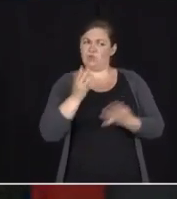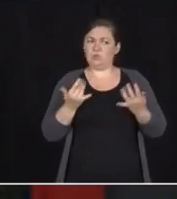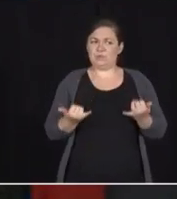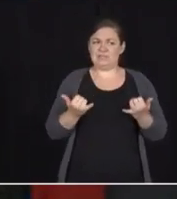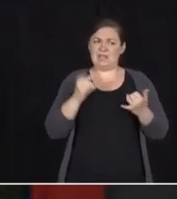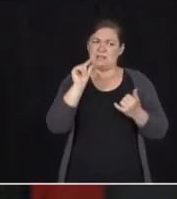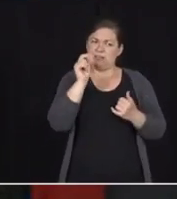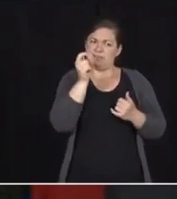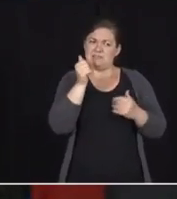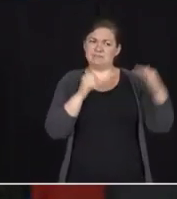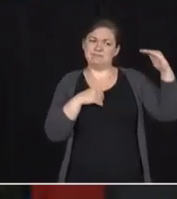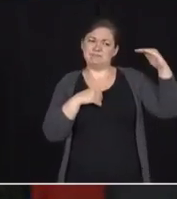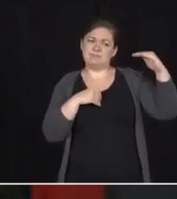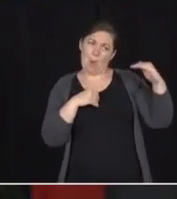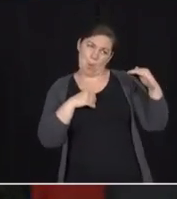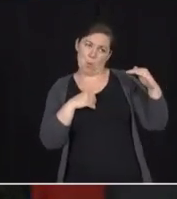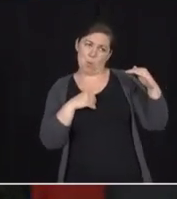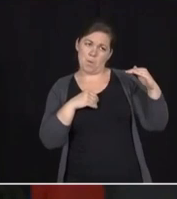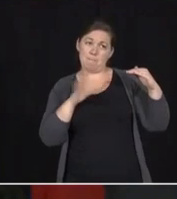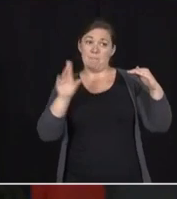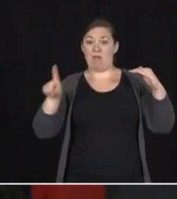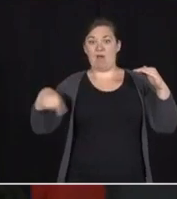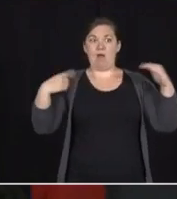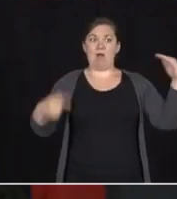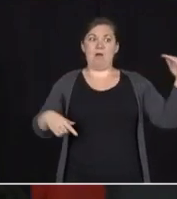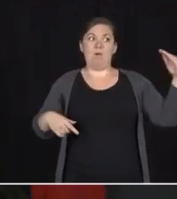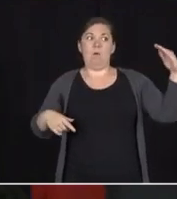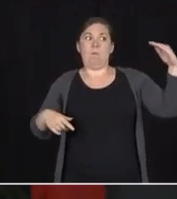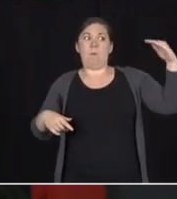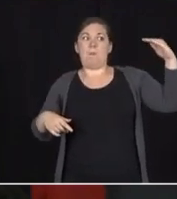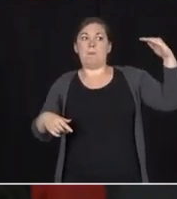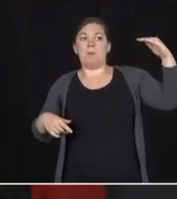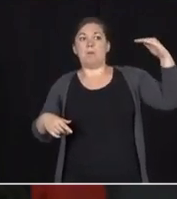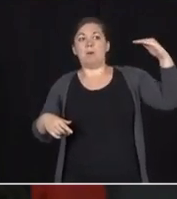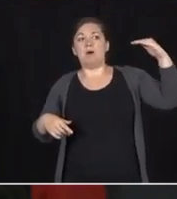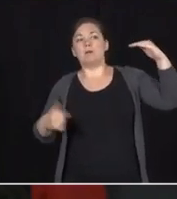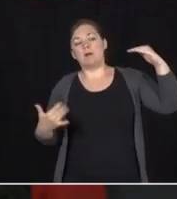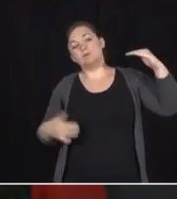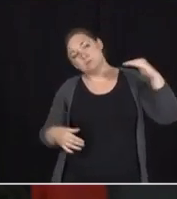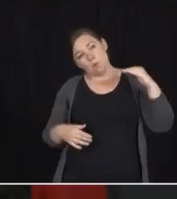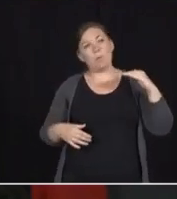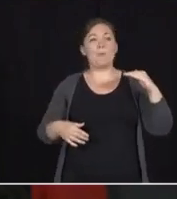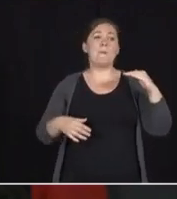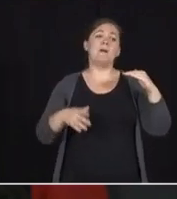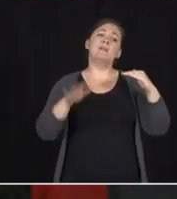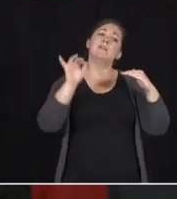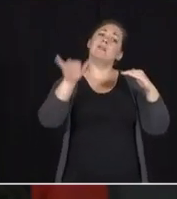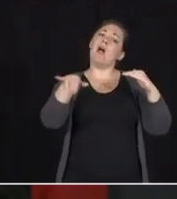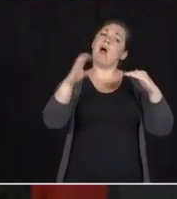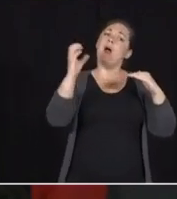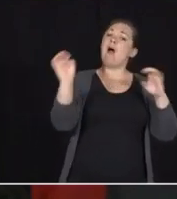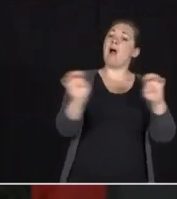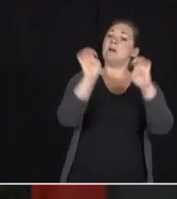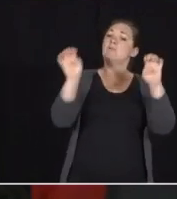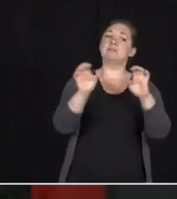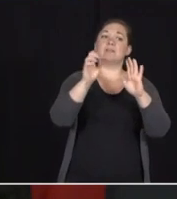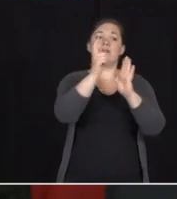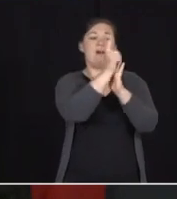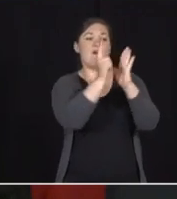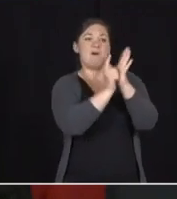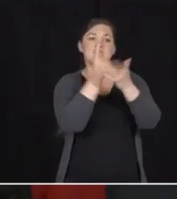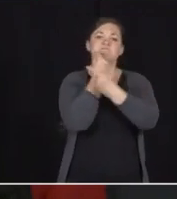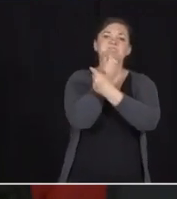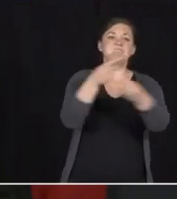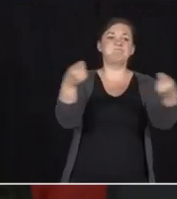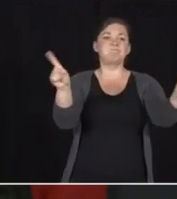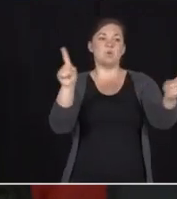an upward trend with the numbers. So, of course, all emergency orders have been extended until May the 29th. The province's state of emergency is in